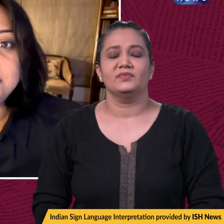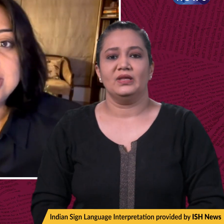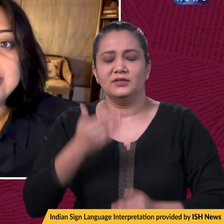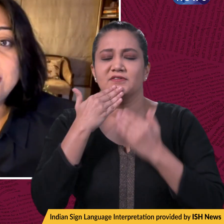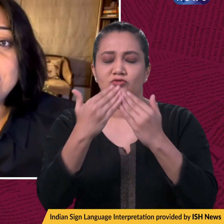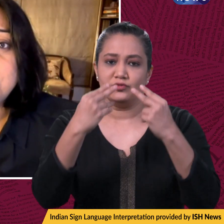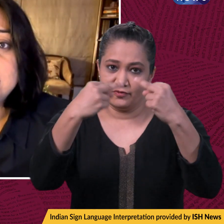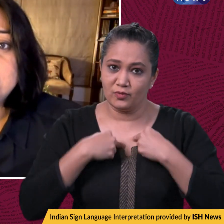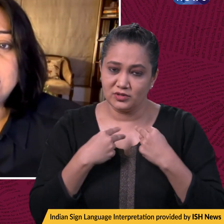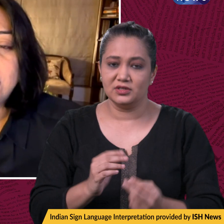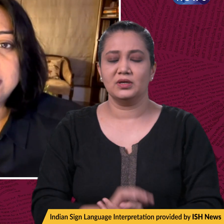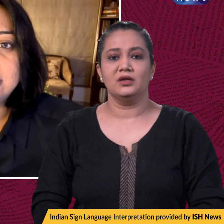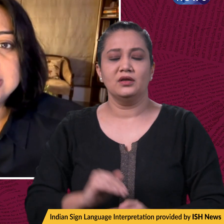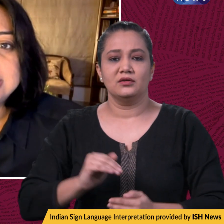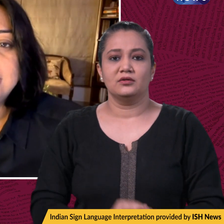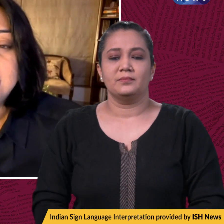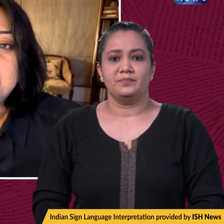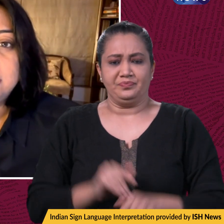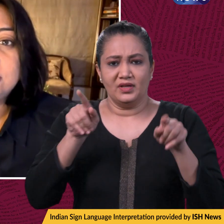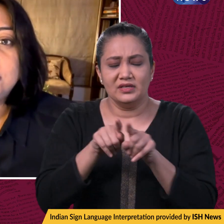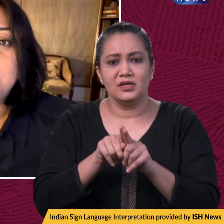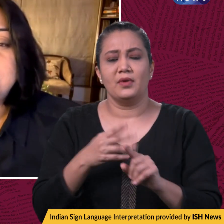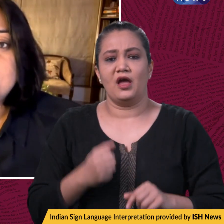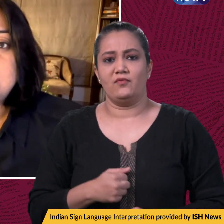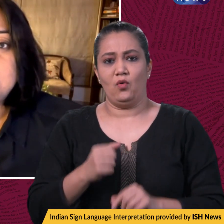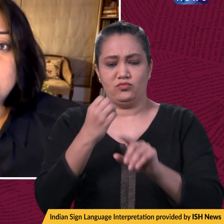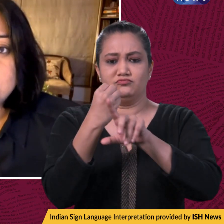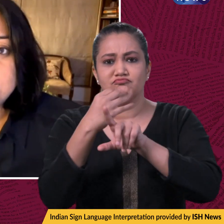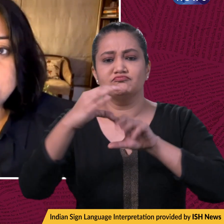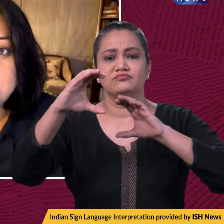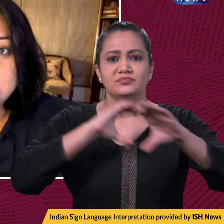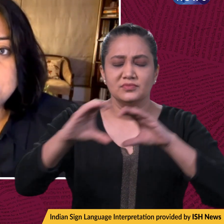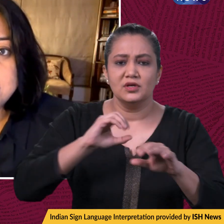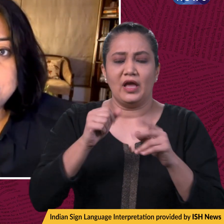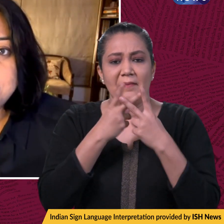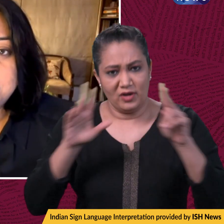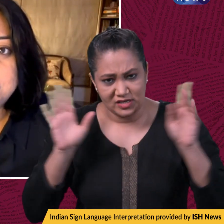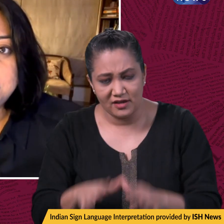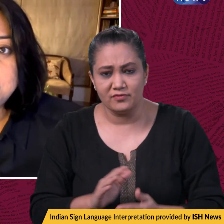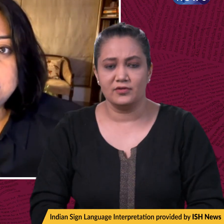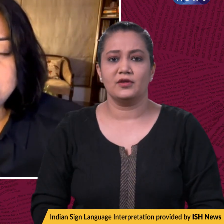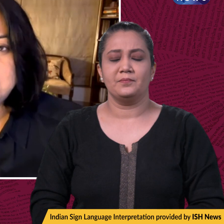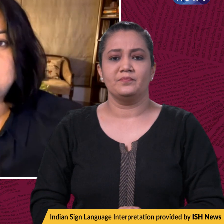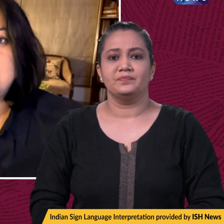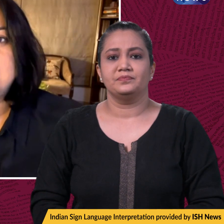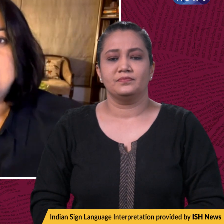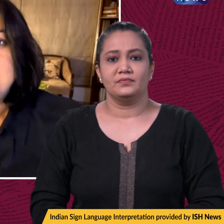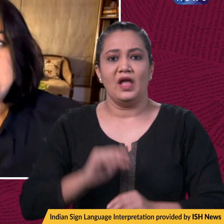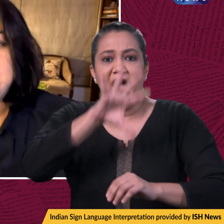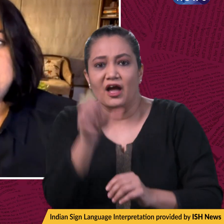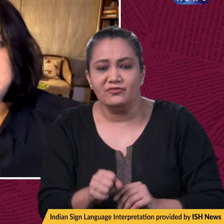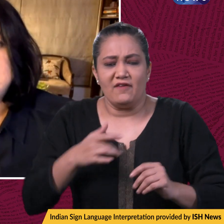the news. Thank you so much for listening. We've also uploaded a whole story onto our YouTube page where we talk about